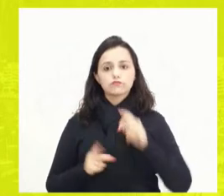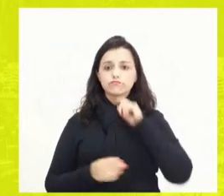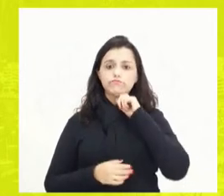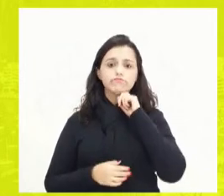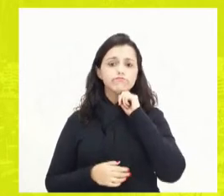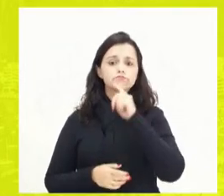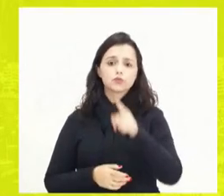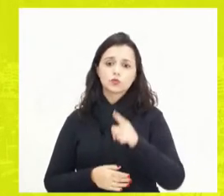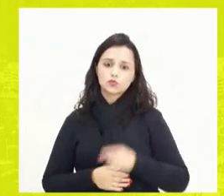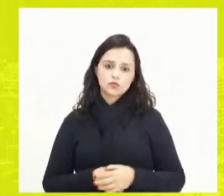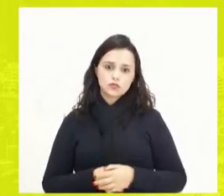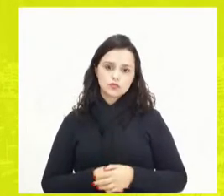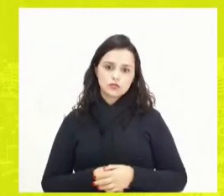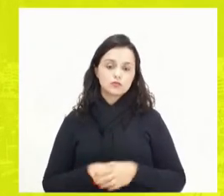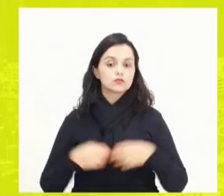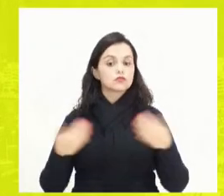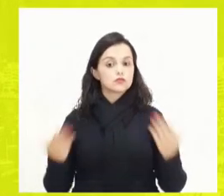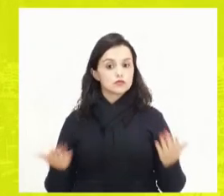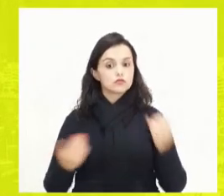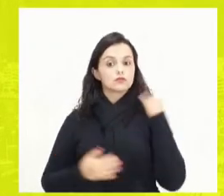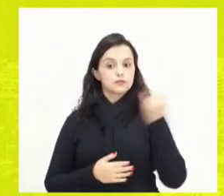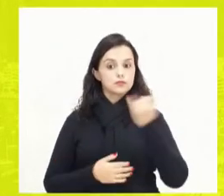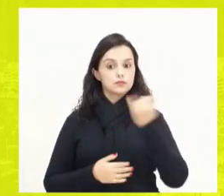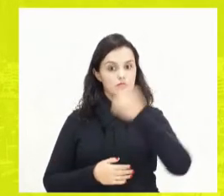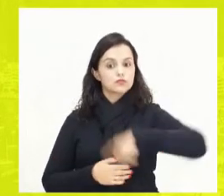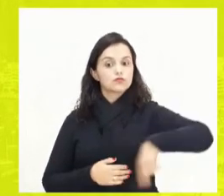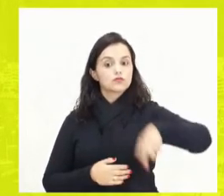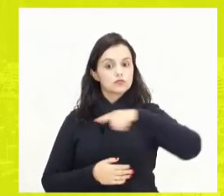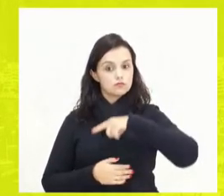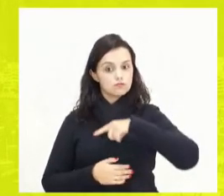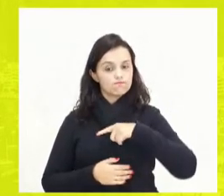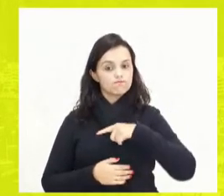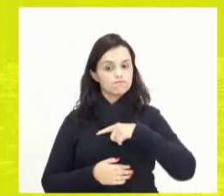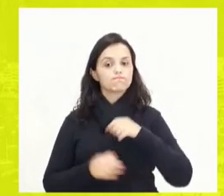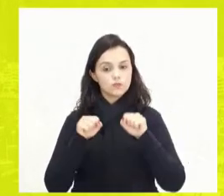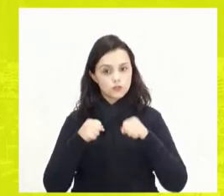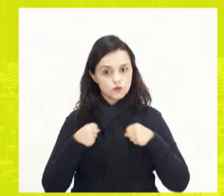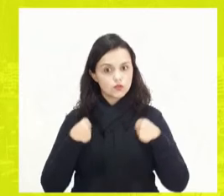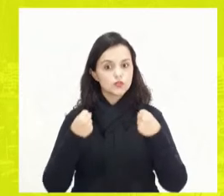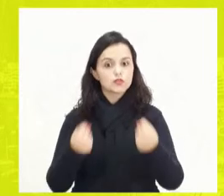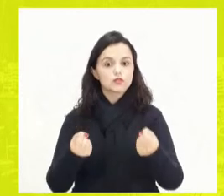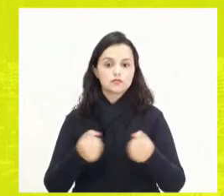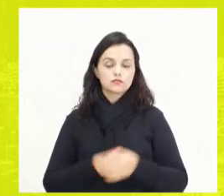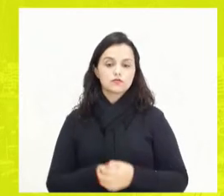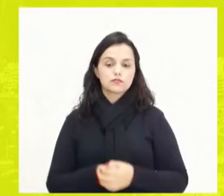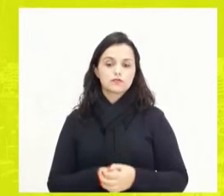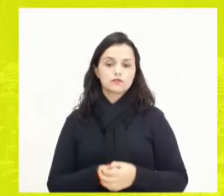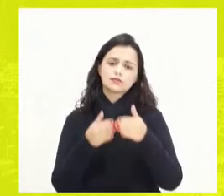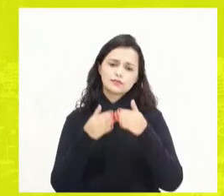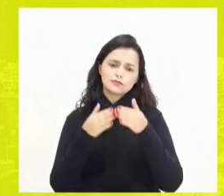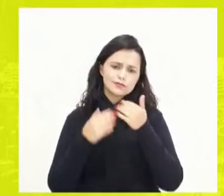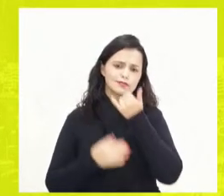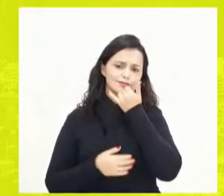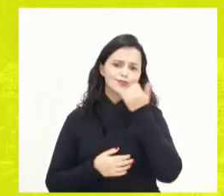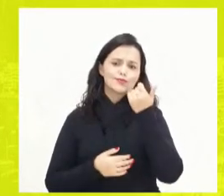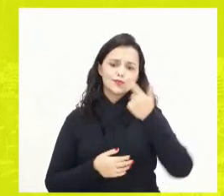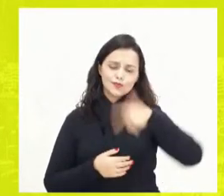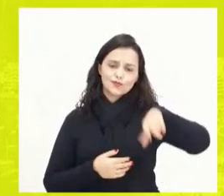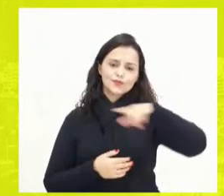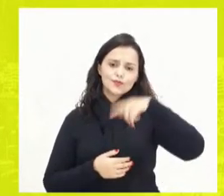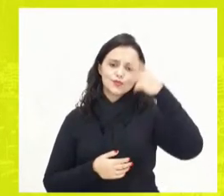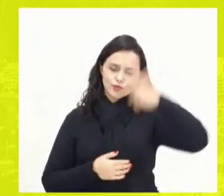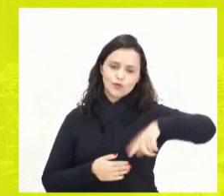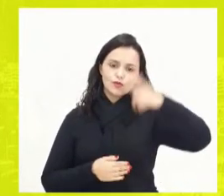so i think it's important for us to cultivate that uh i don't want to be repetitive